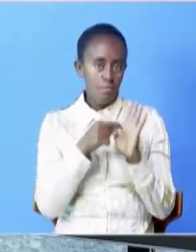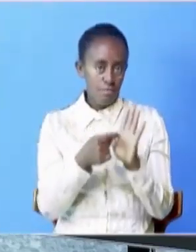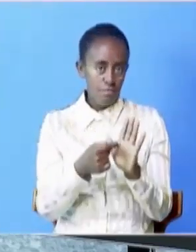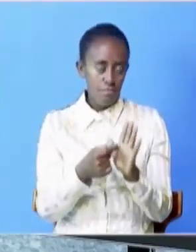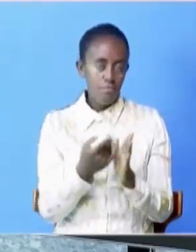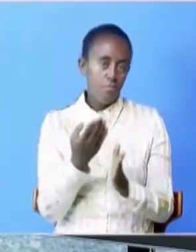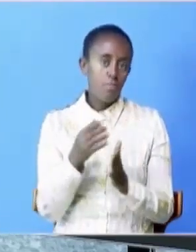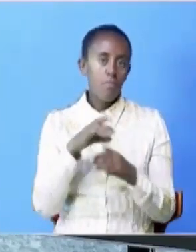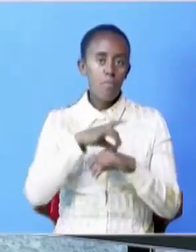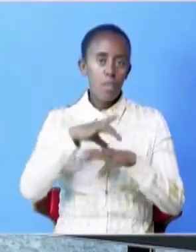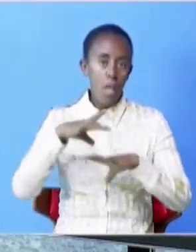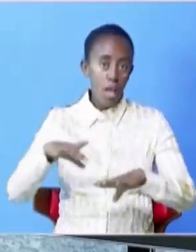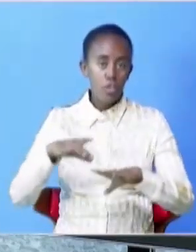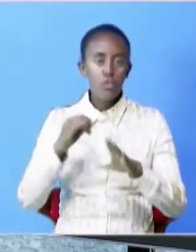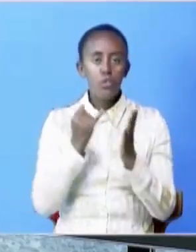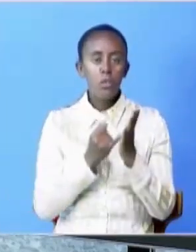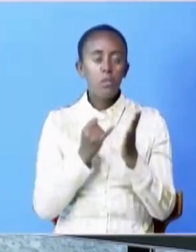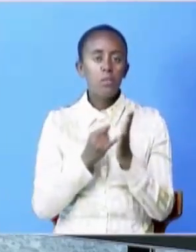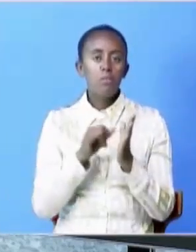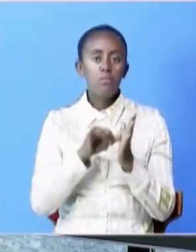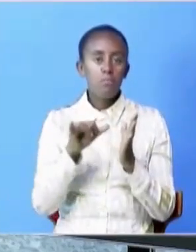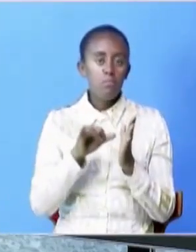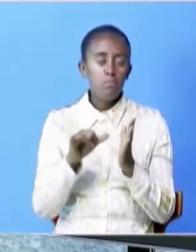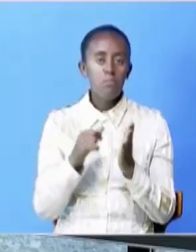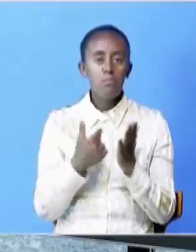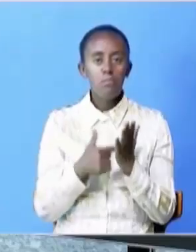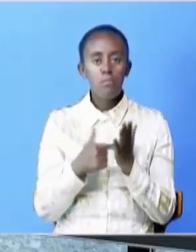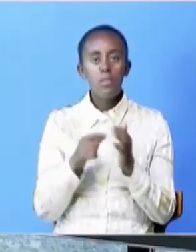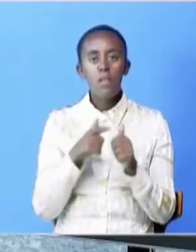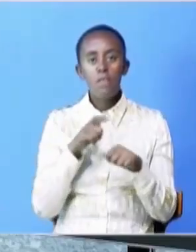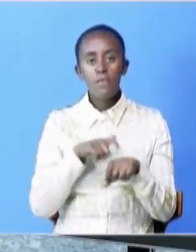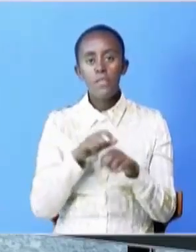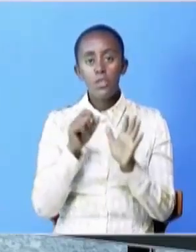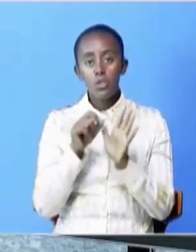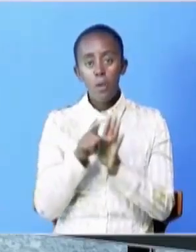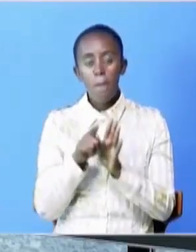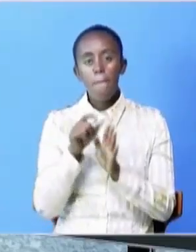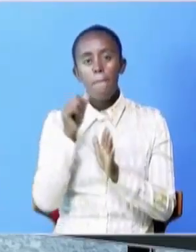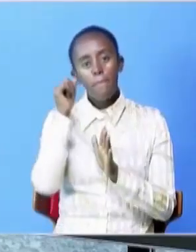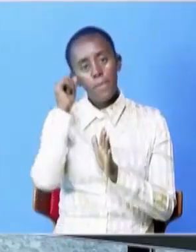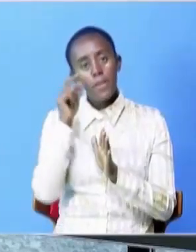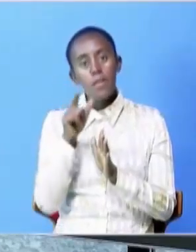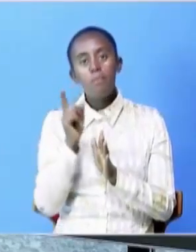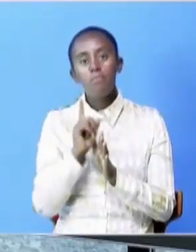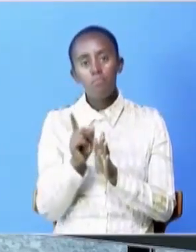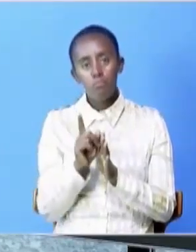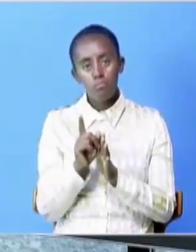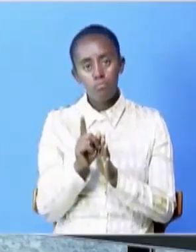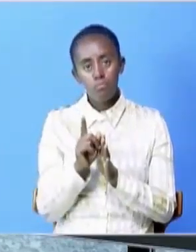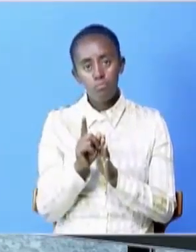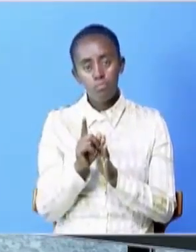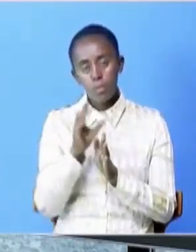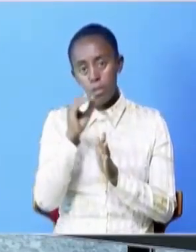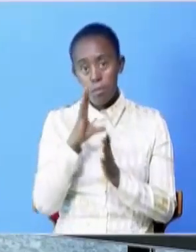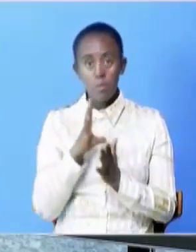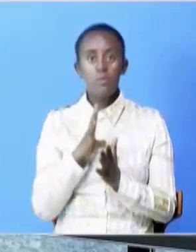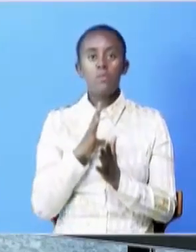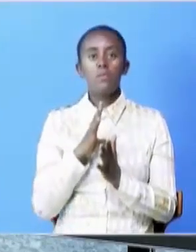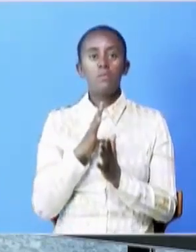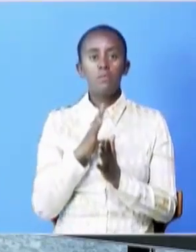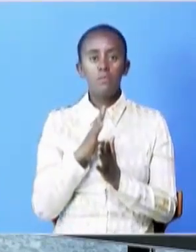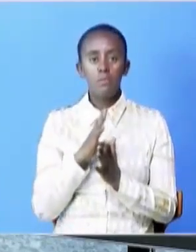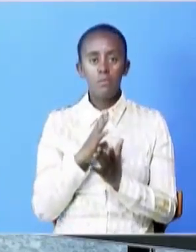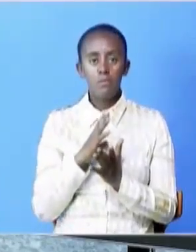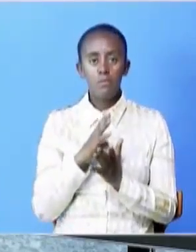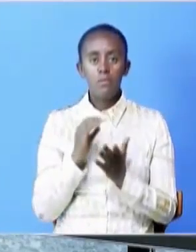the ers represents it. In this case, in the first example, he represents what? A person. And